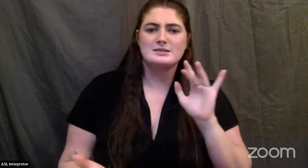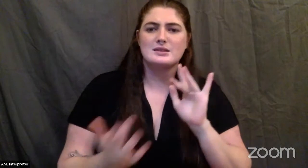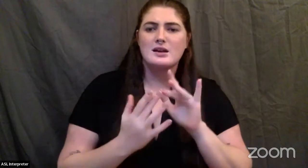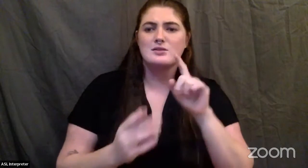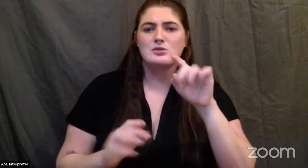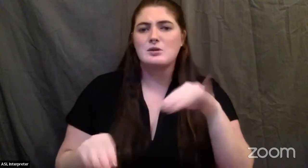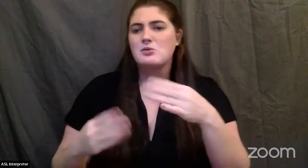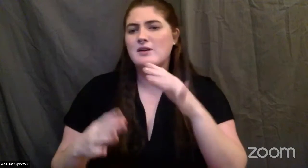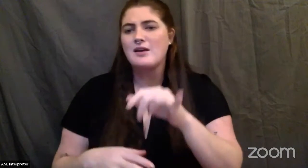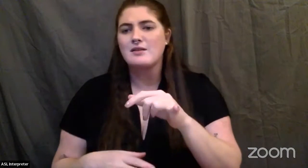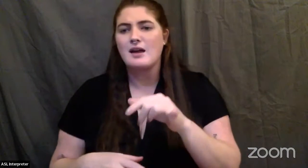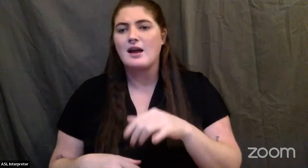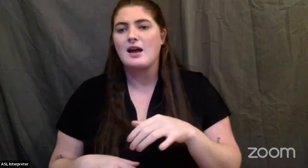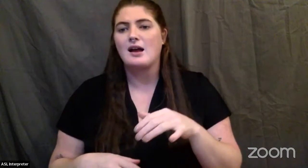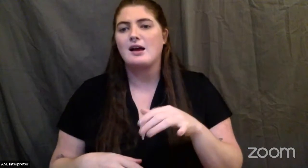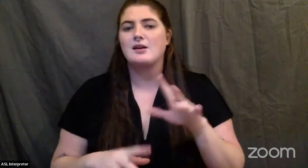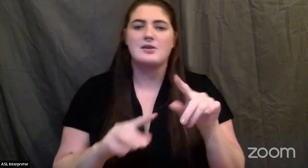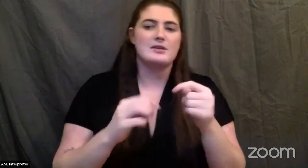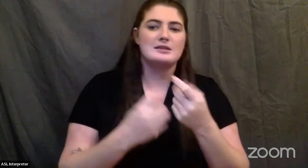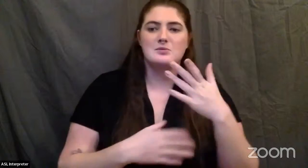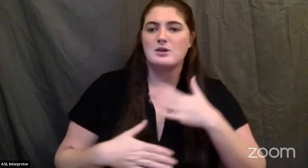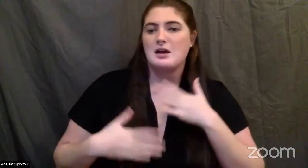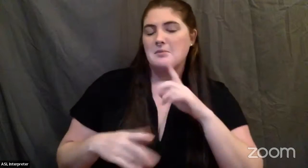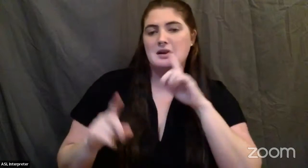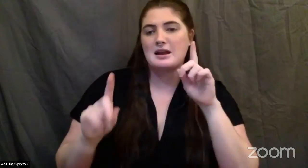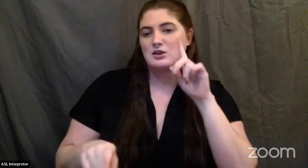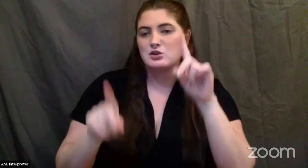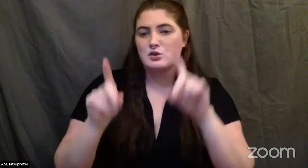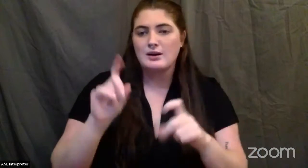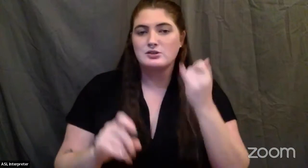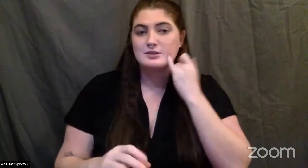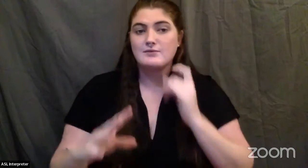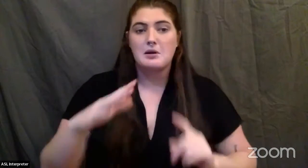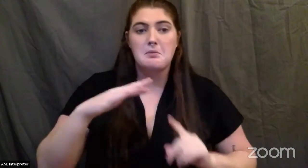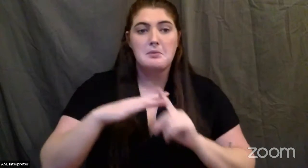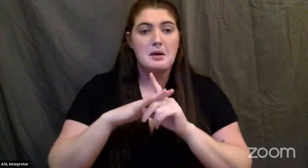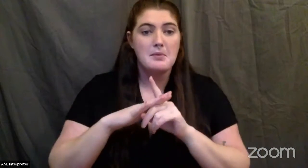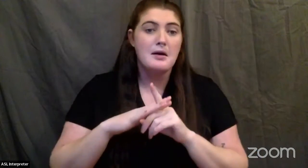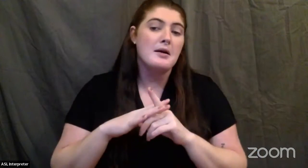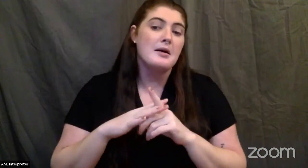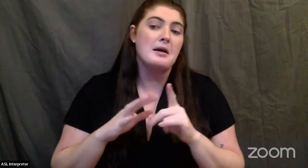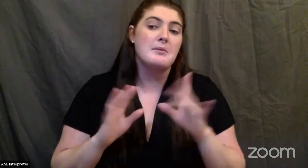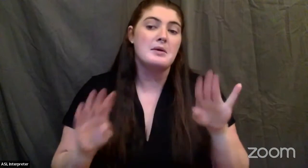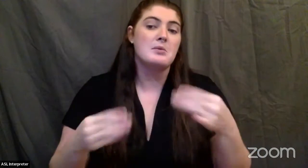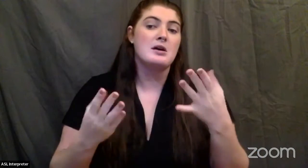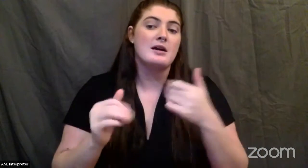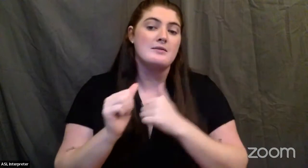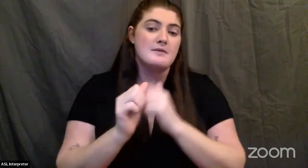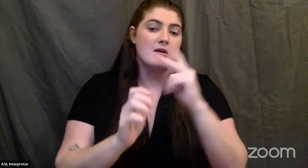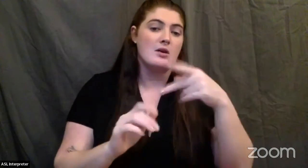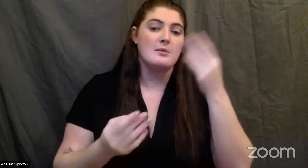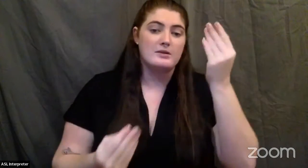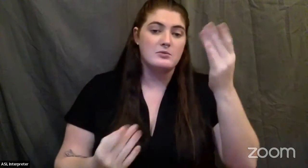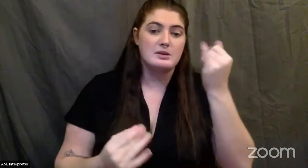and I and the wider team. We're happy to answer questions as they come up and provide any more follow-up info.